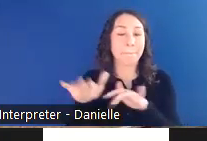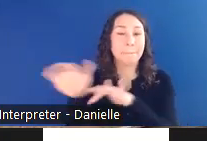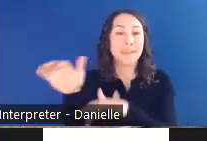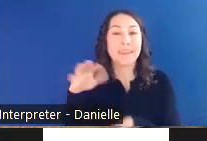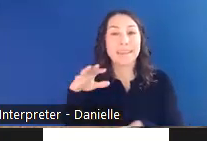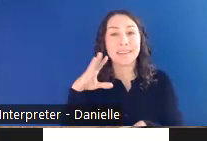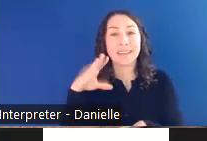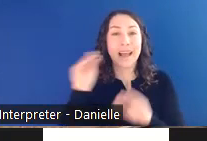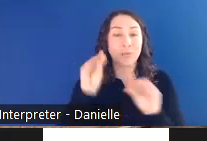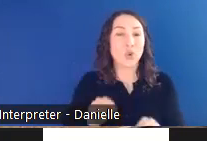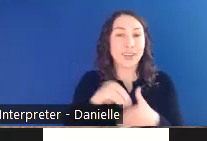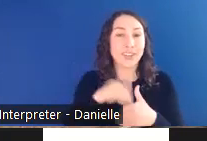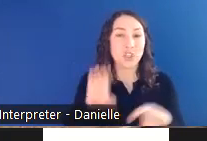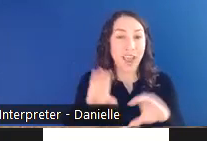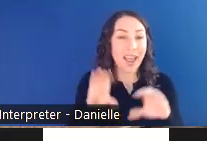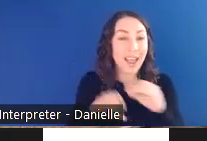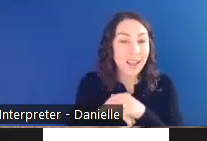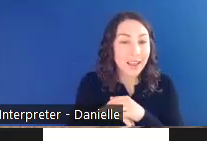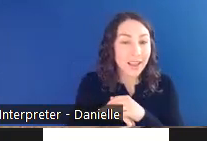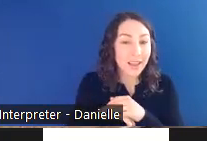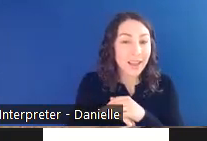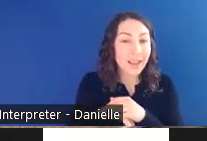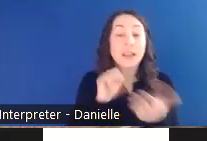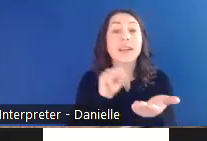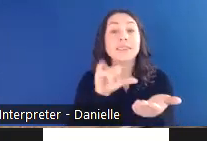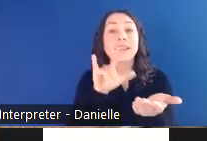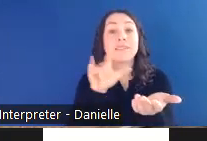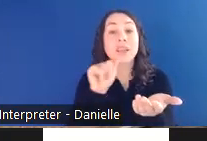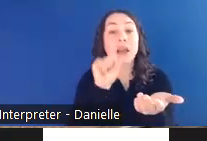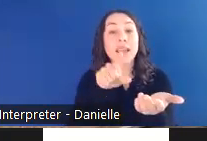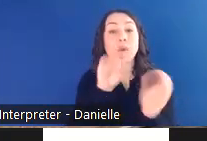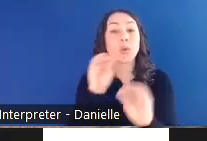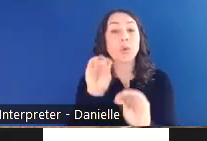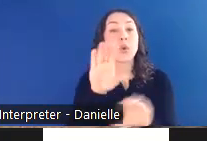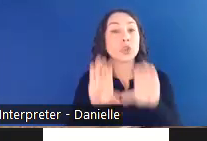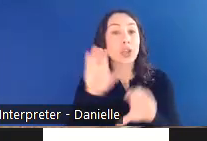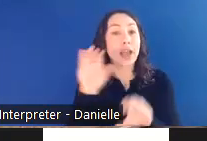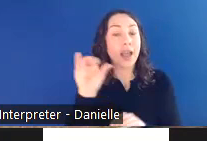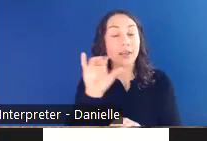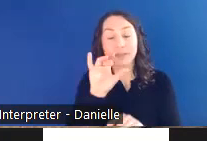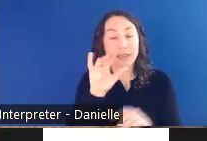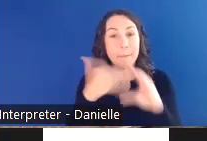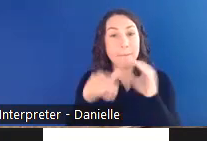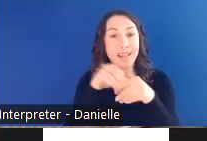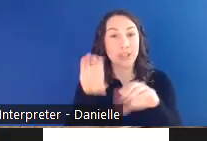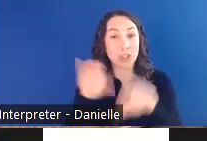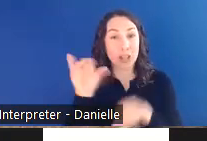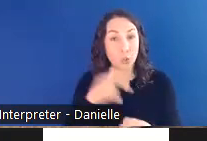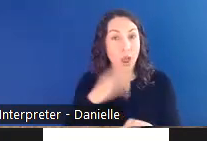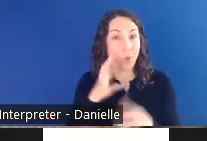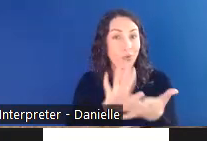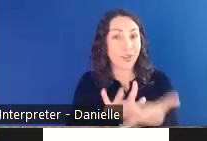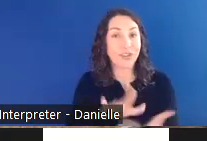putting it in the chat. Oh, okay. Yeah, Sylvia, please, if you don't mind putting your email into the chat, I'll reach out to you.